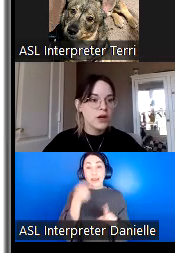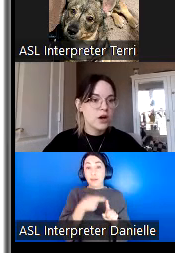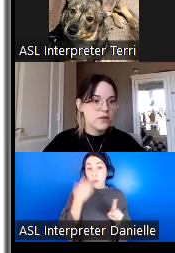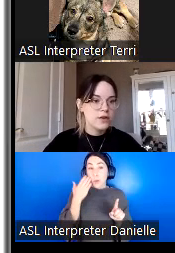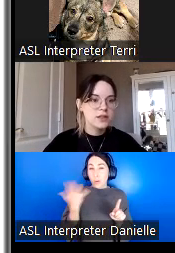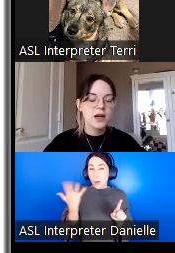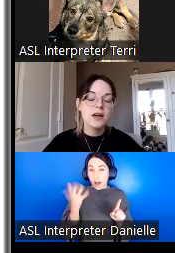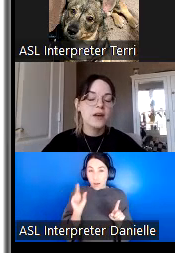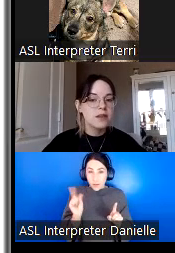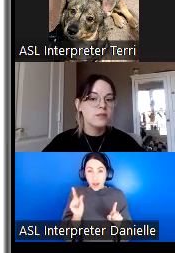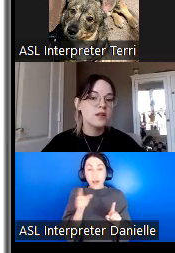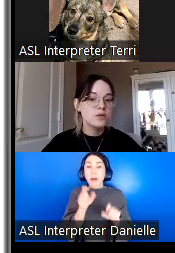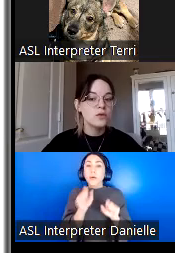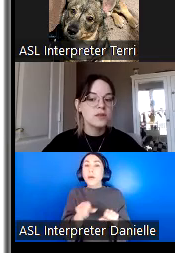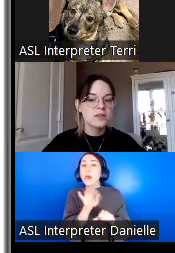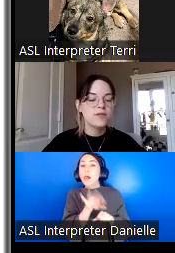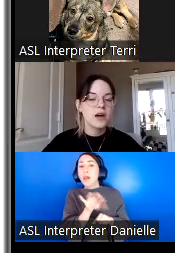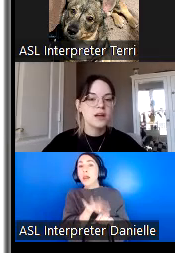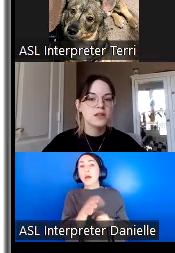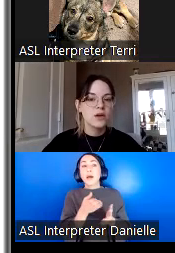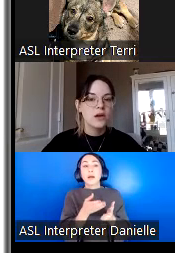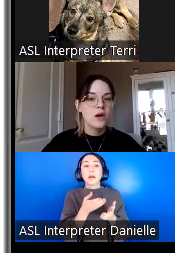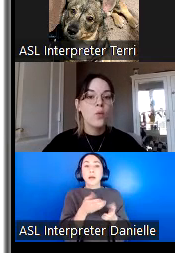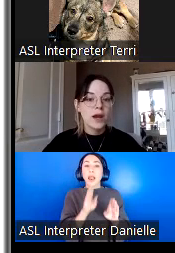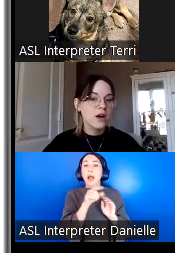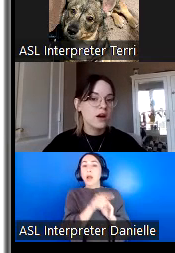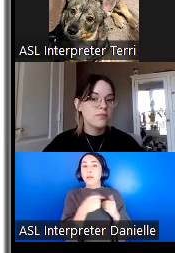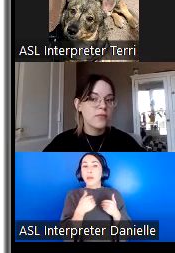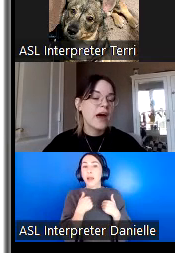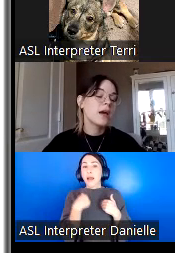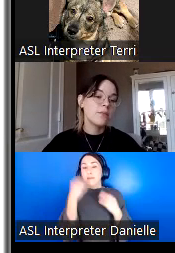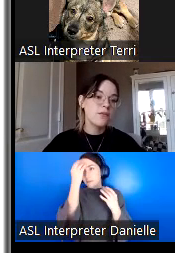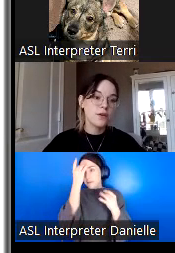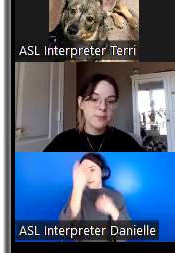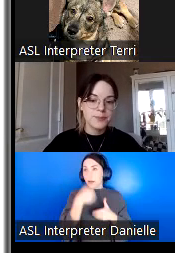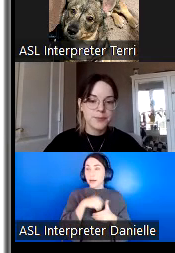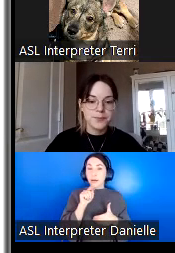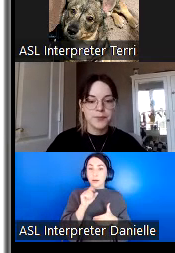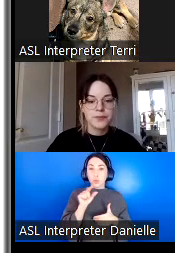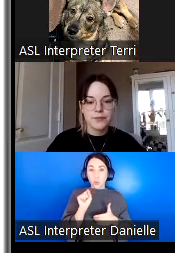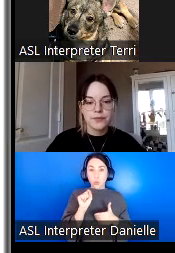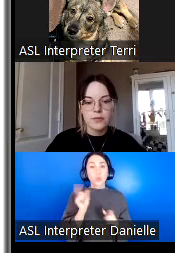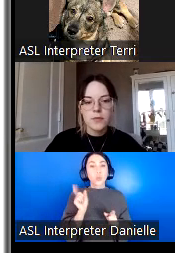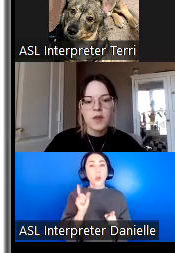information that you can offer to kind of give them the tools to find where that might be for them.